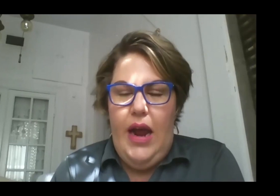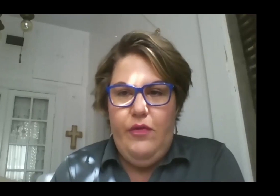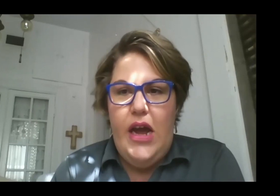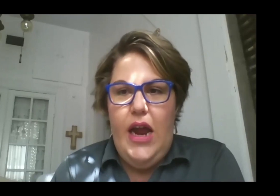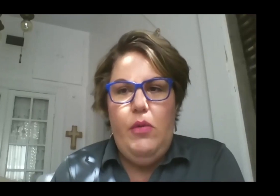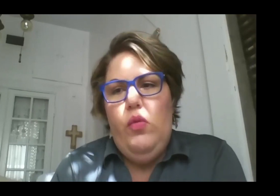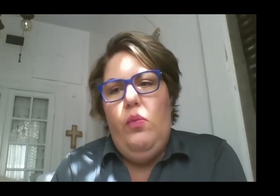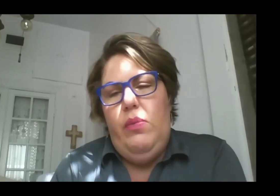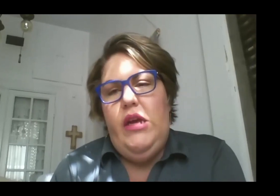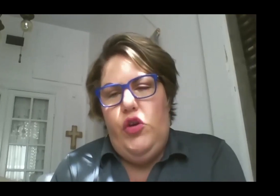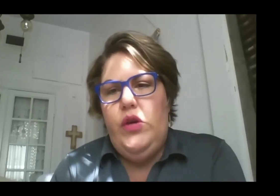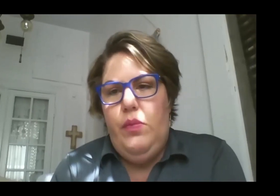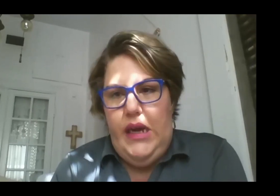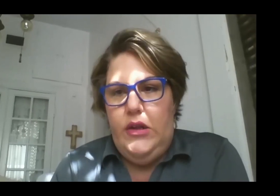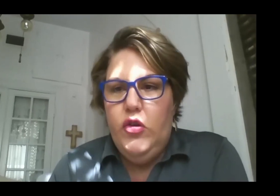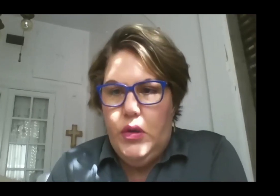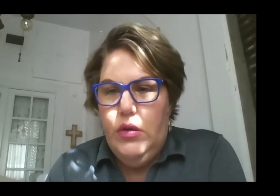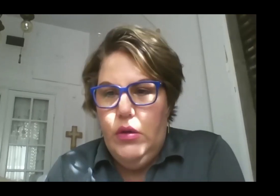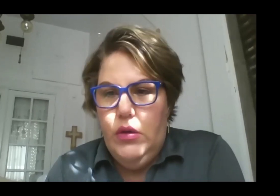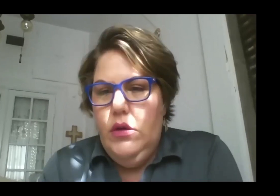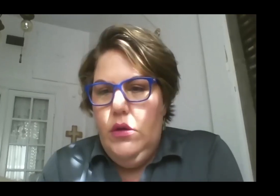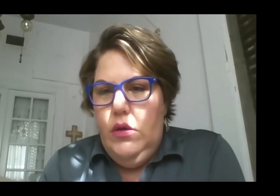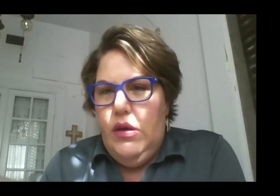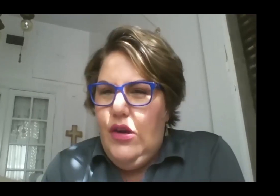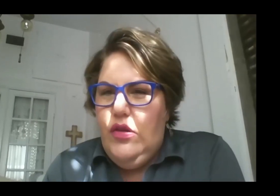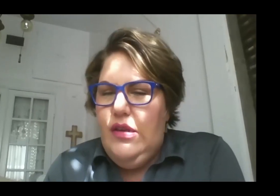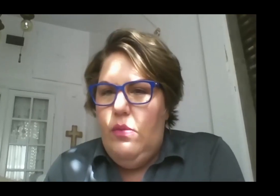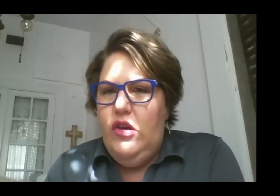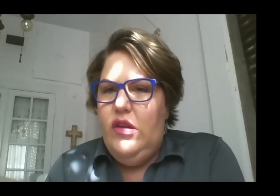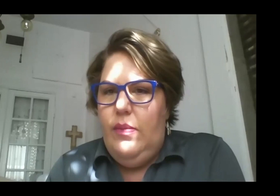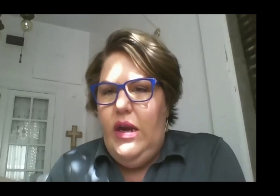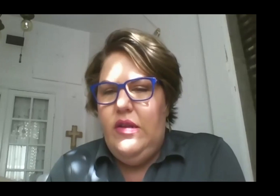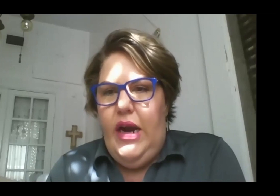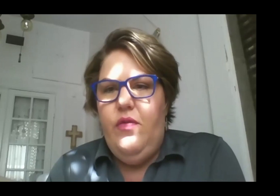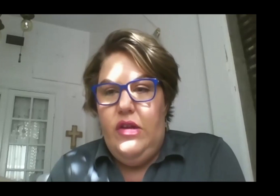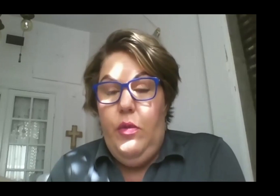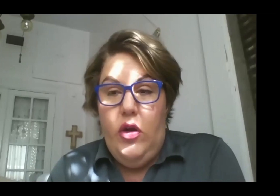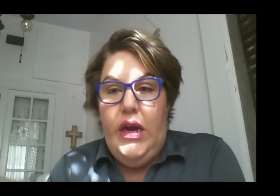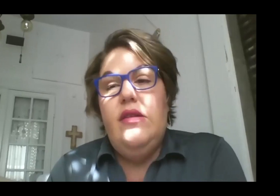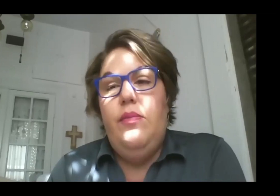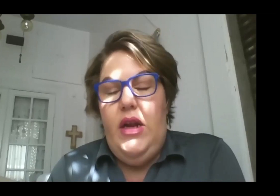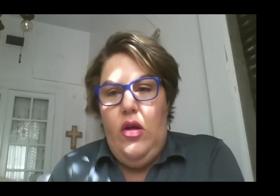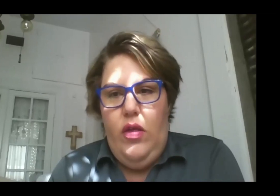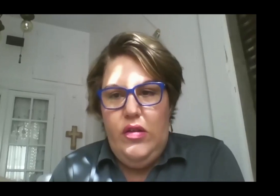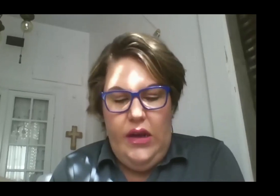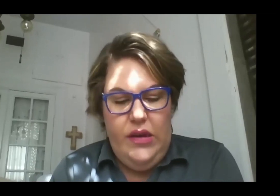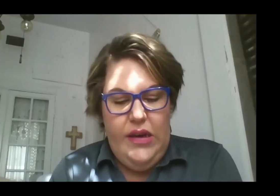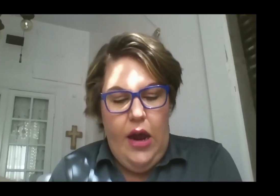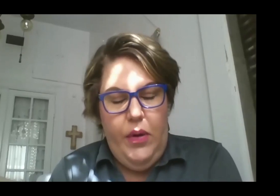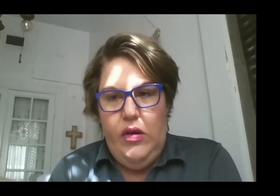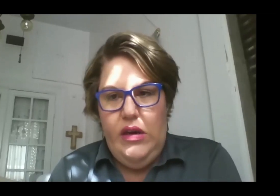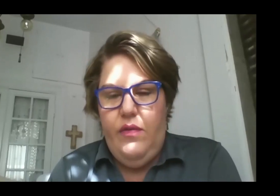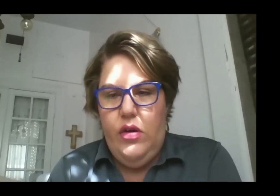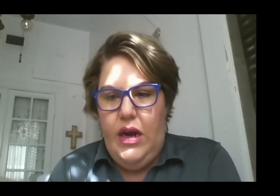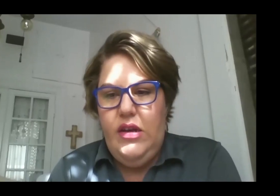than half time, you won't be, because you wouldn't be eligible. Because I do see some questions about, is there aid for summer? There is, but all those things need to